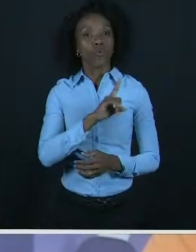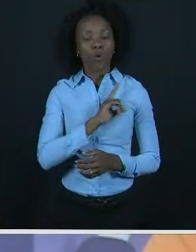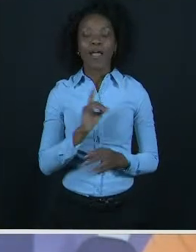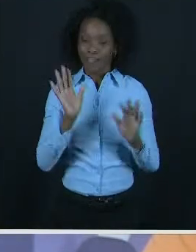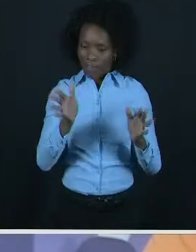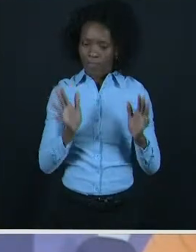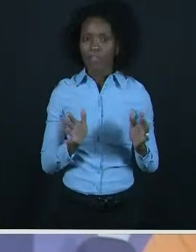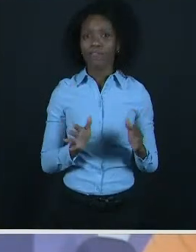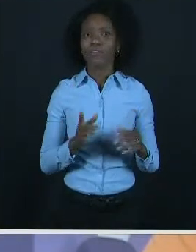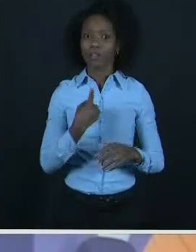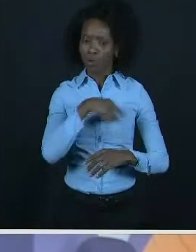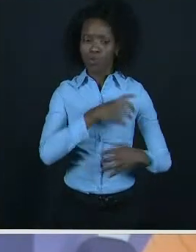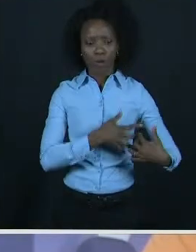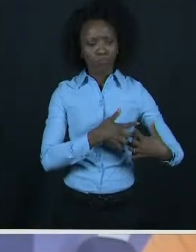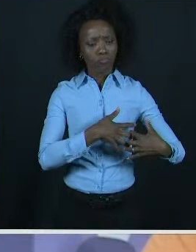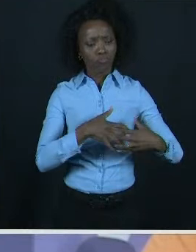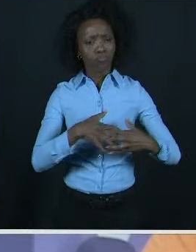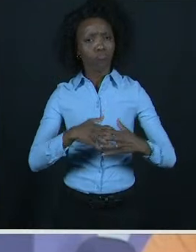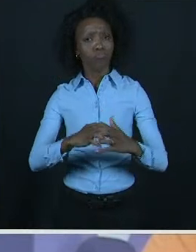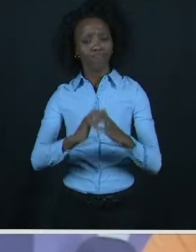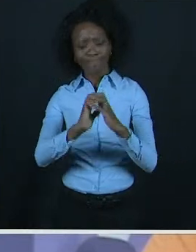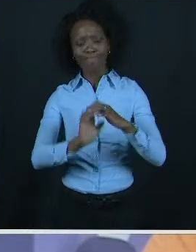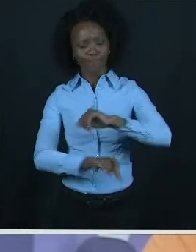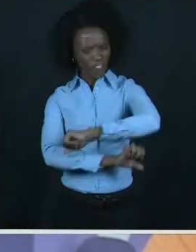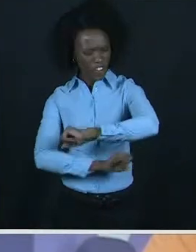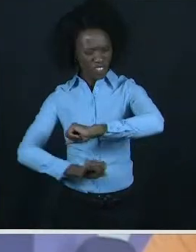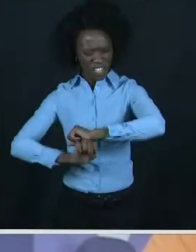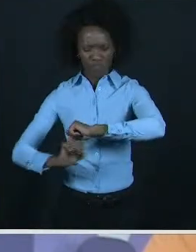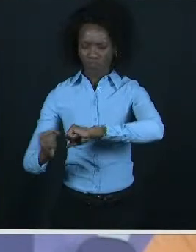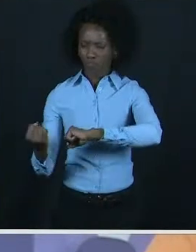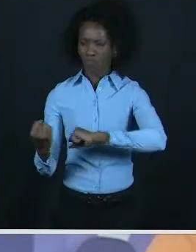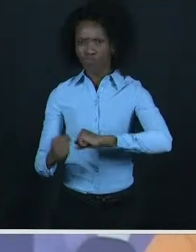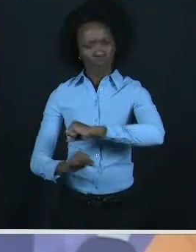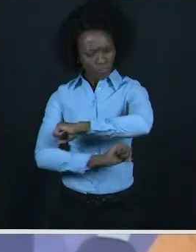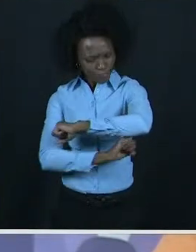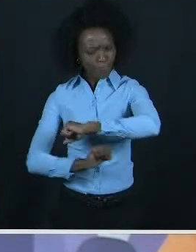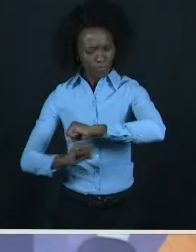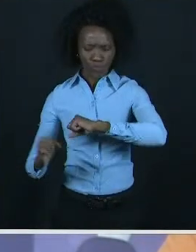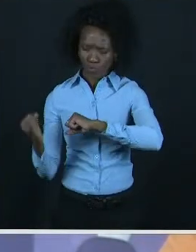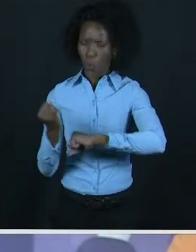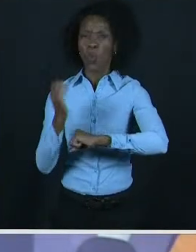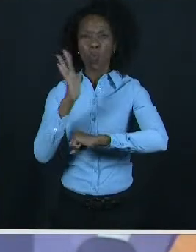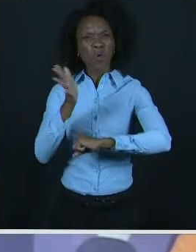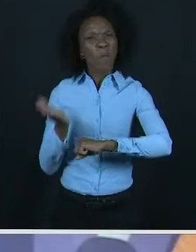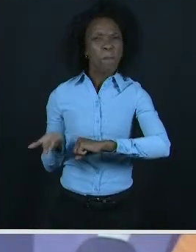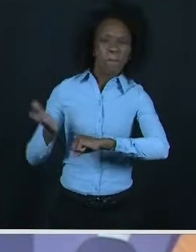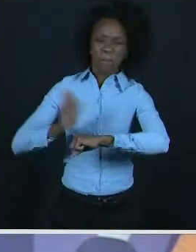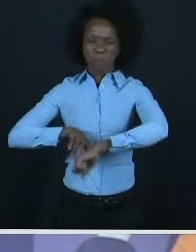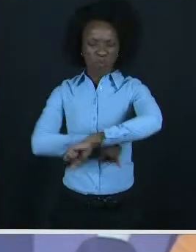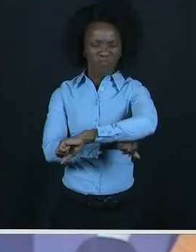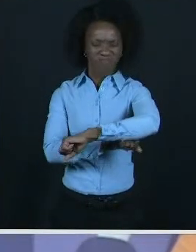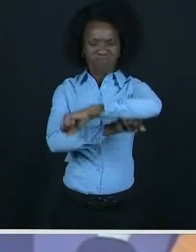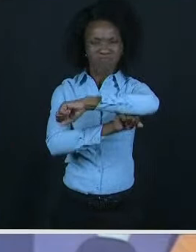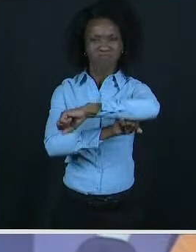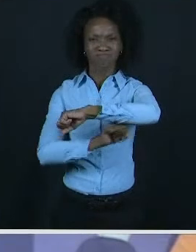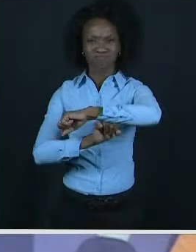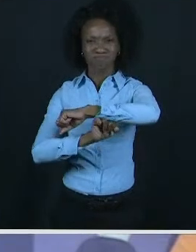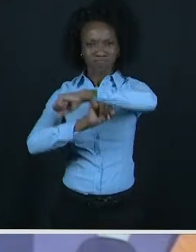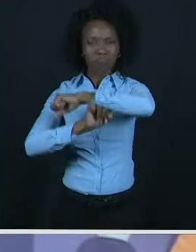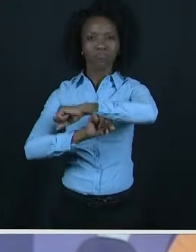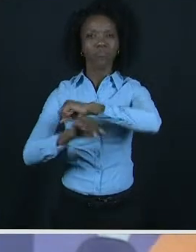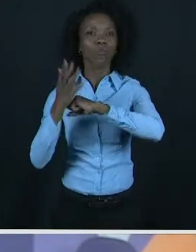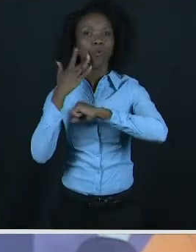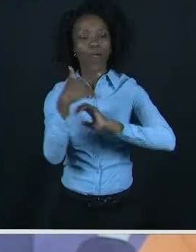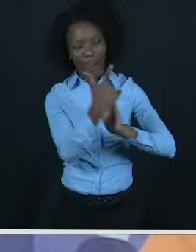very good foundation. The foundation is going to be strengthened more as we get the legislation